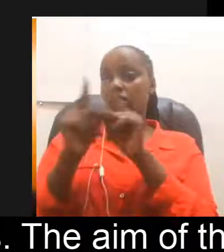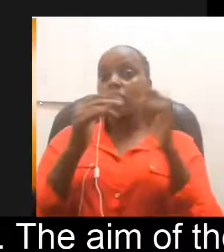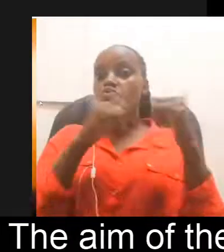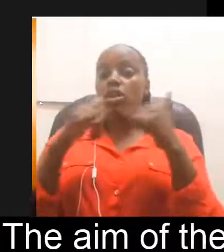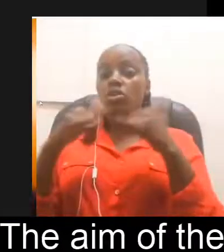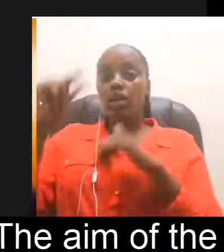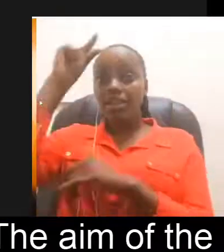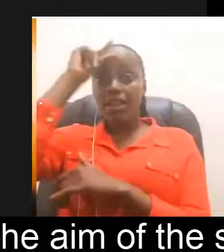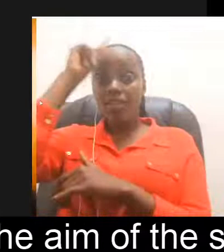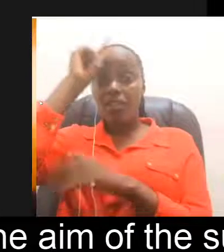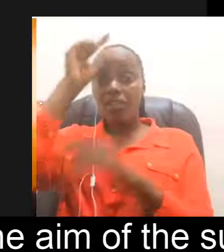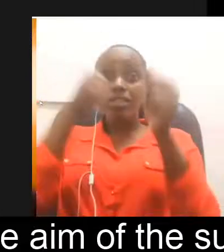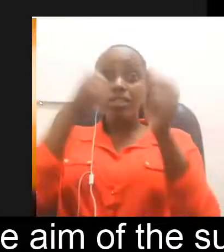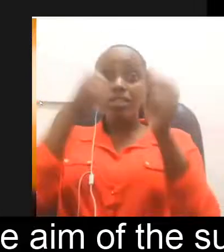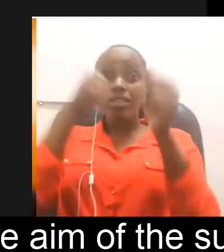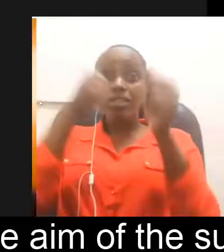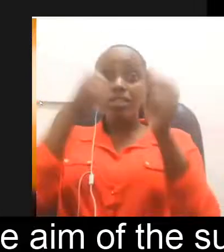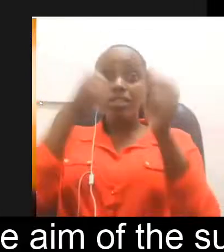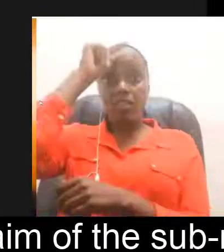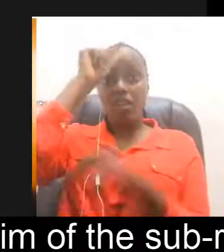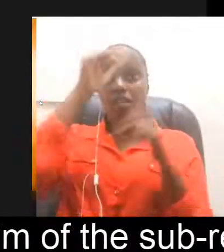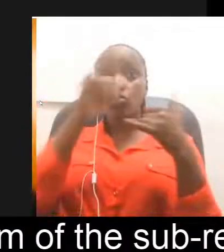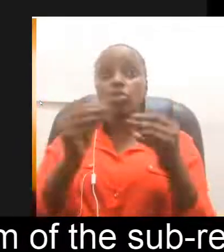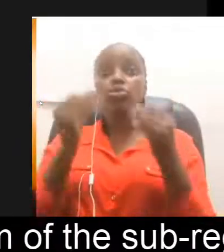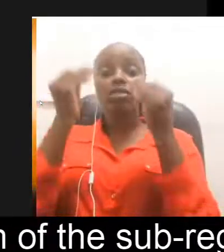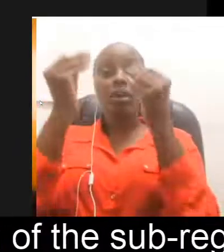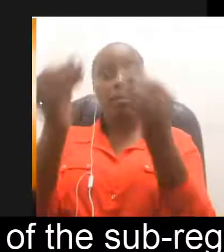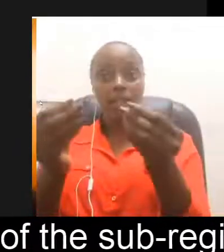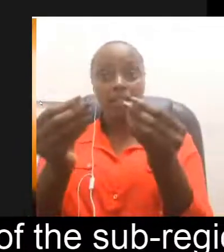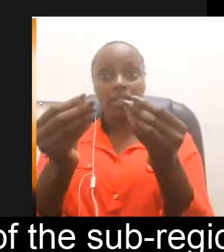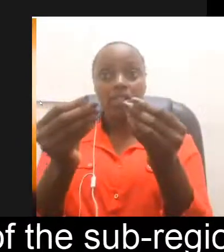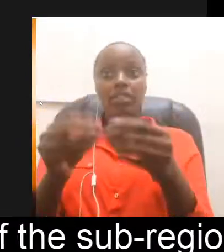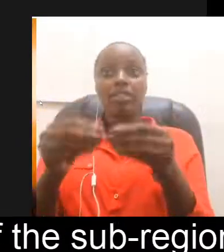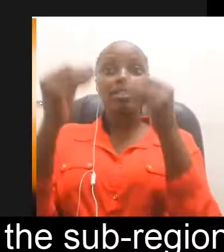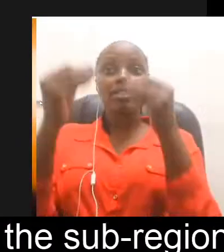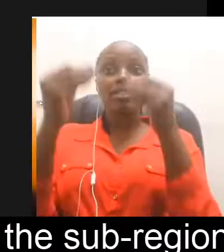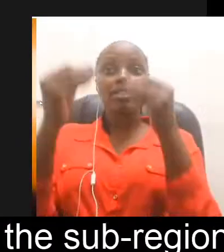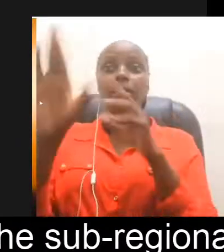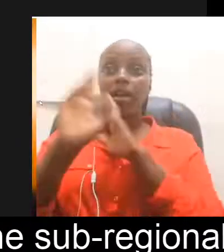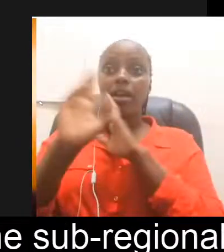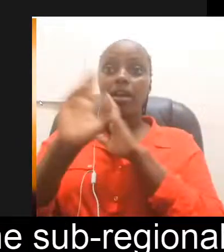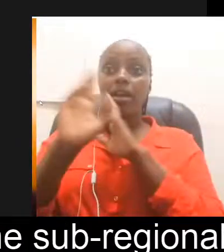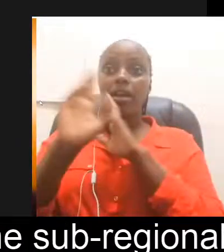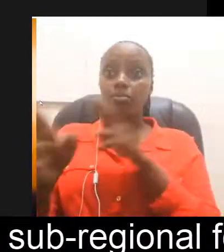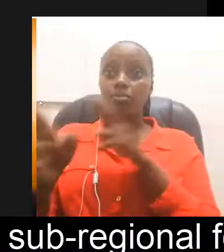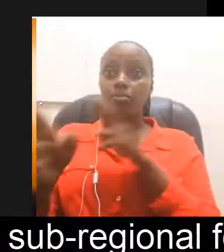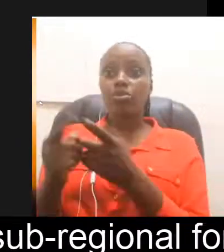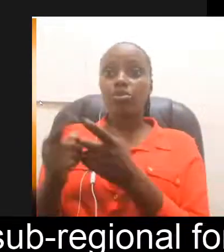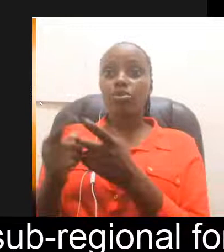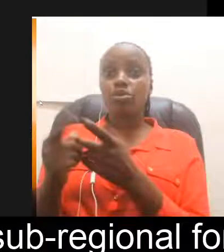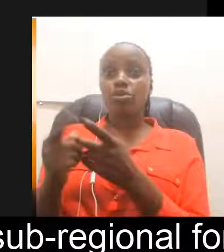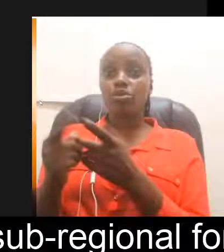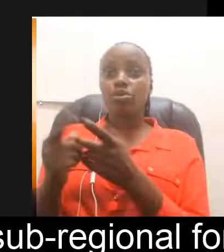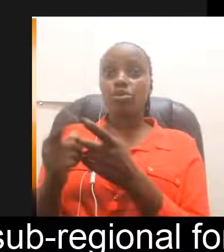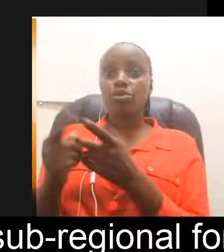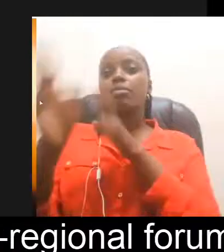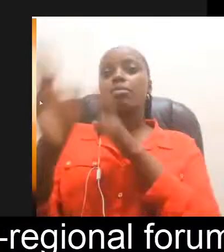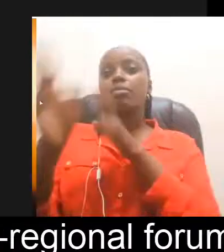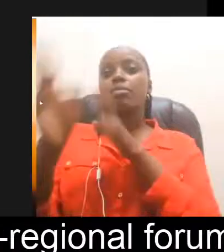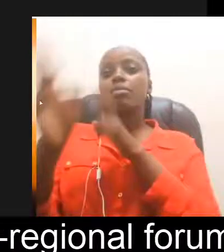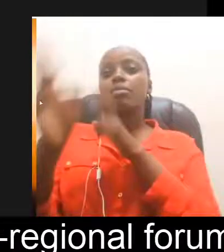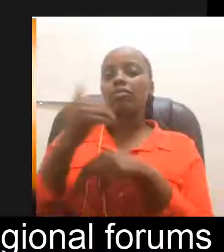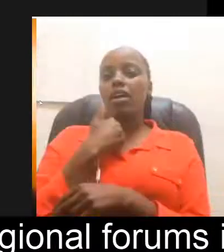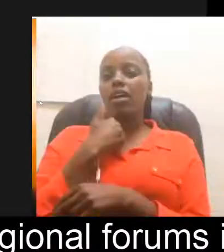supported government in trying to submitting their report, and in one report, and we are due for